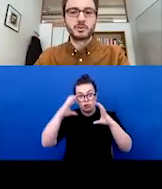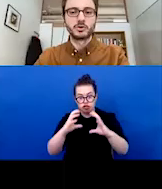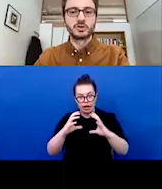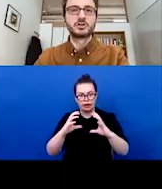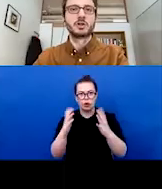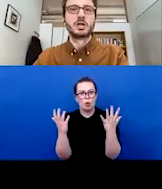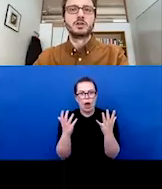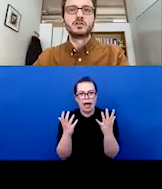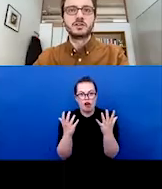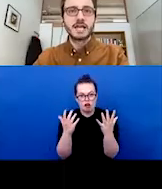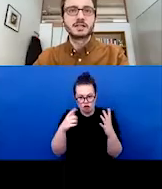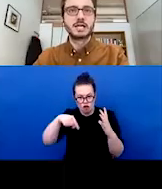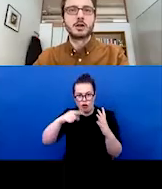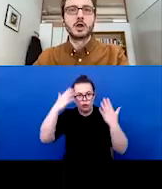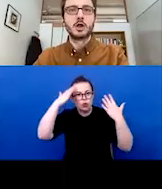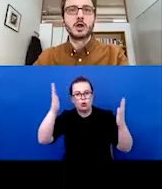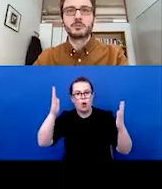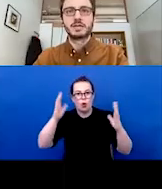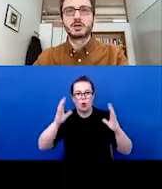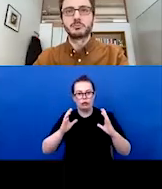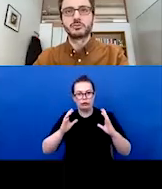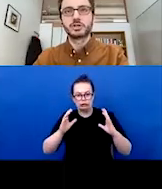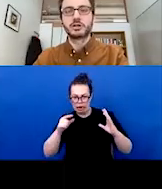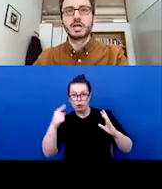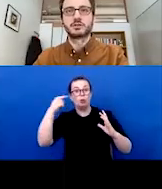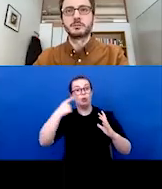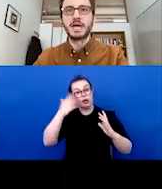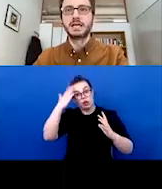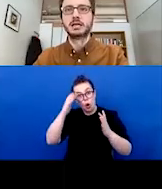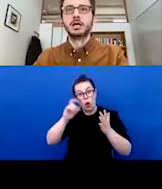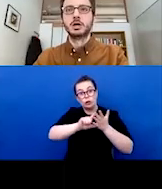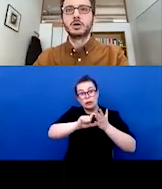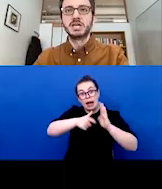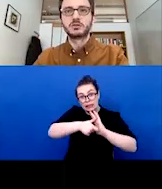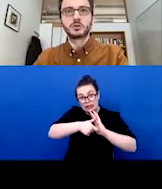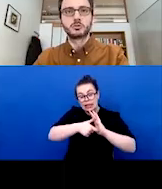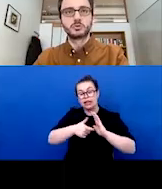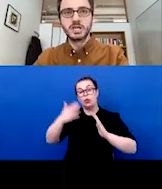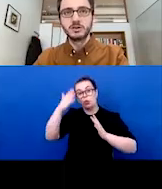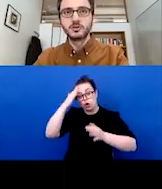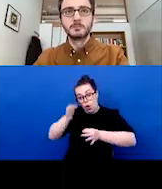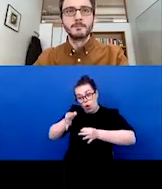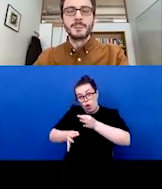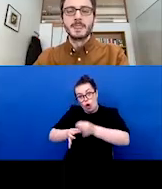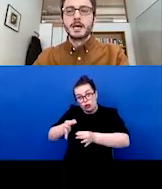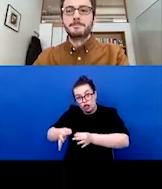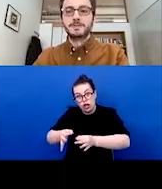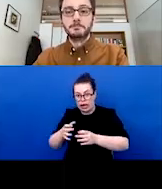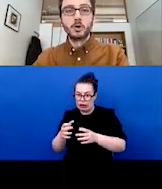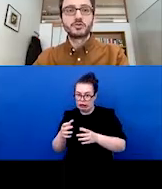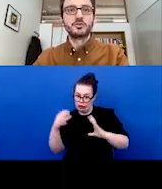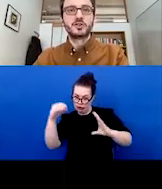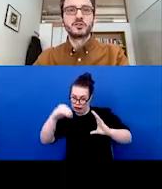linguistics posits syntactic and logical semantic composition as the main combinatory routines,